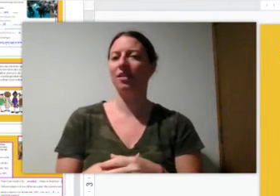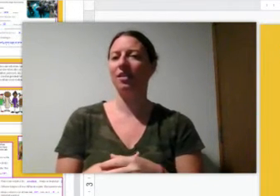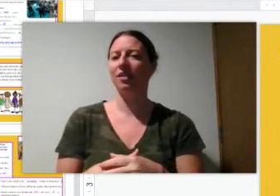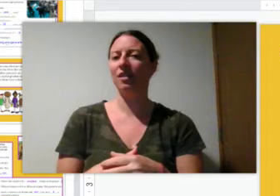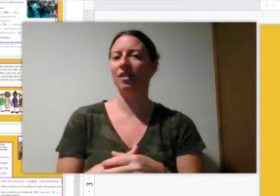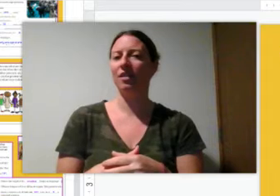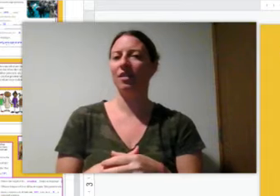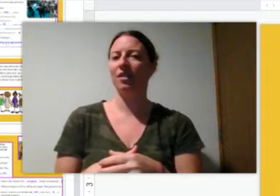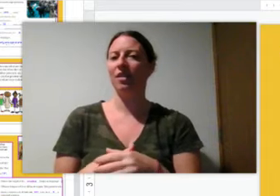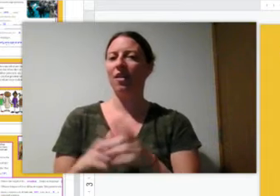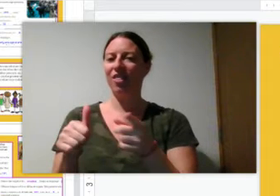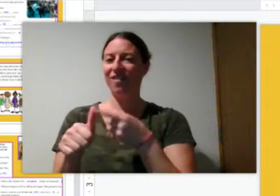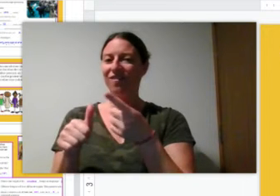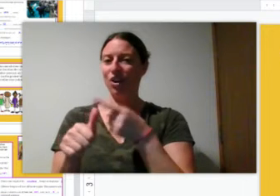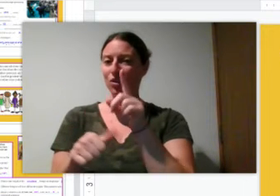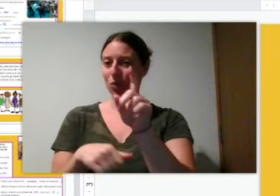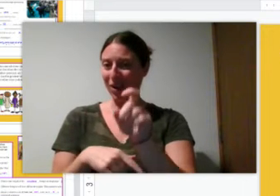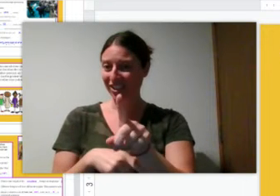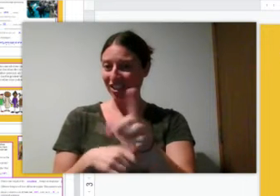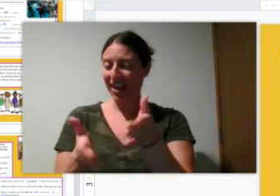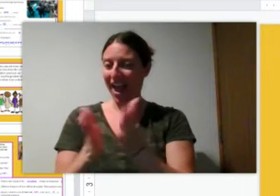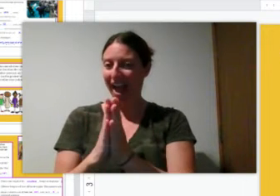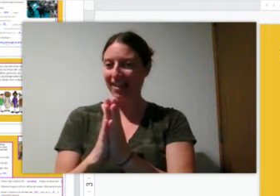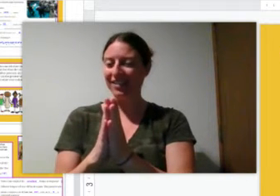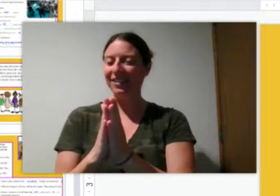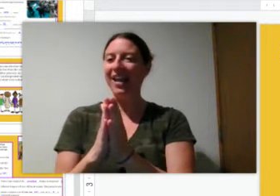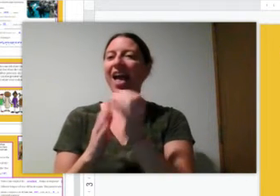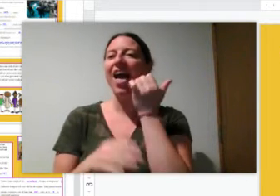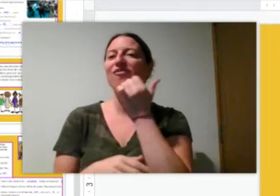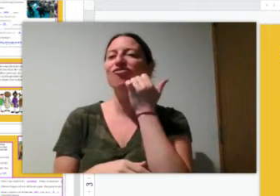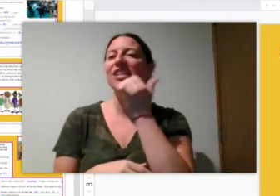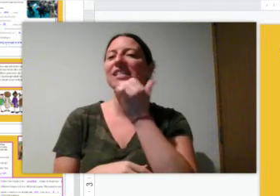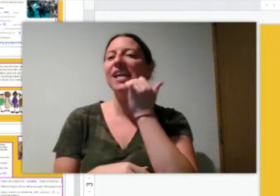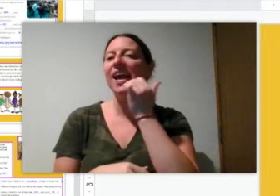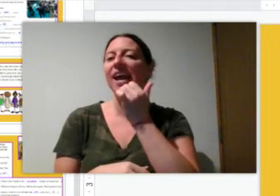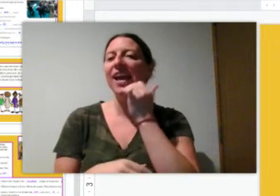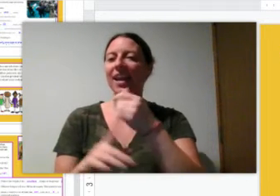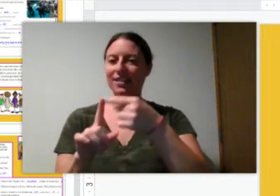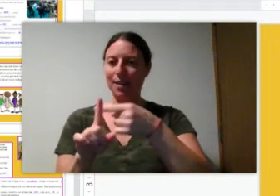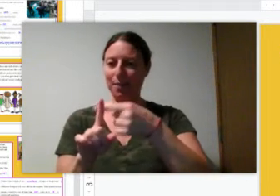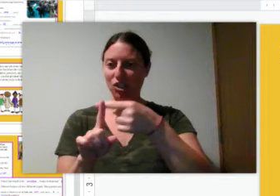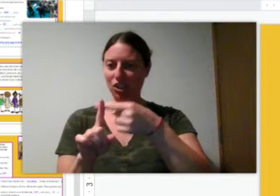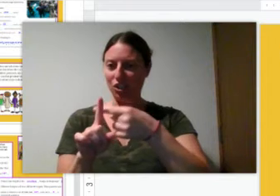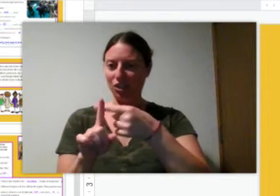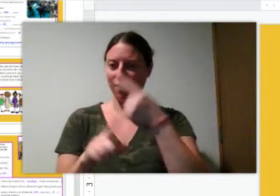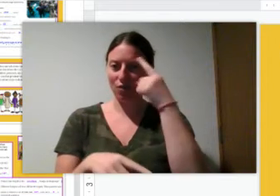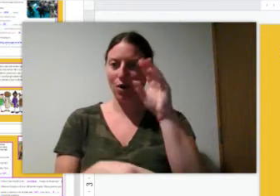times for each day of March, and it is likely the temperature will be different each night.